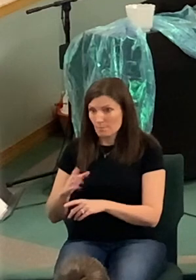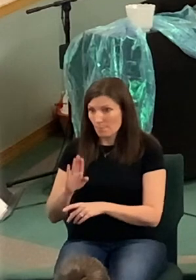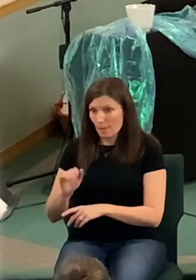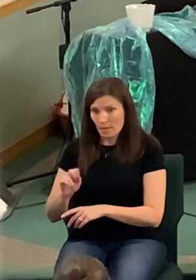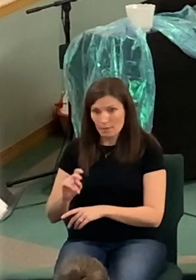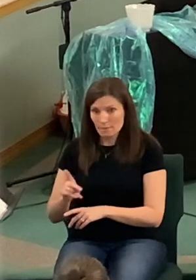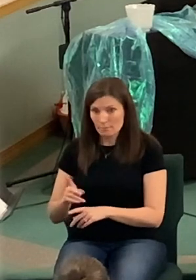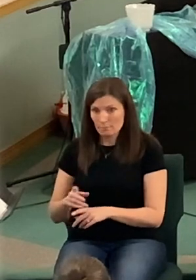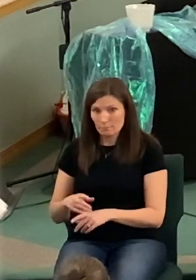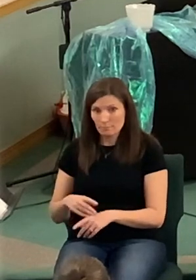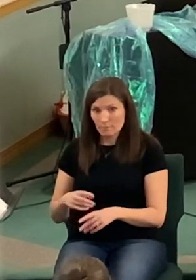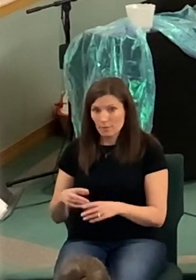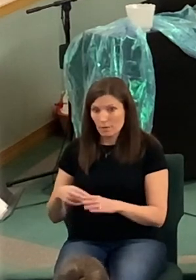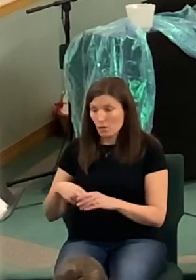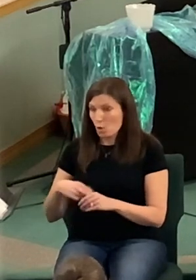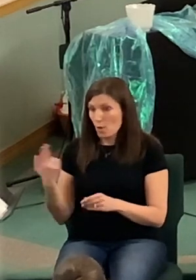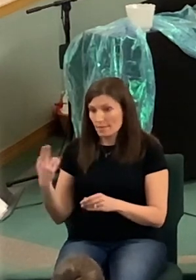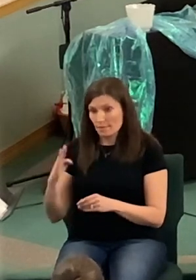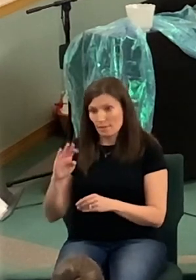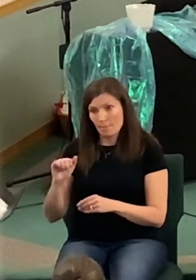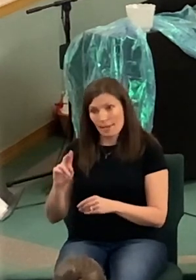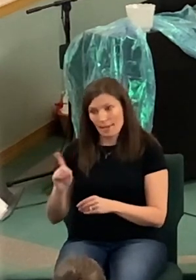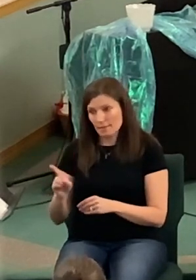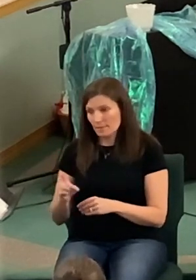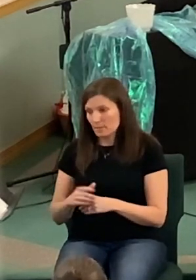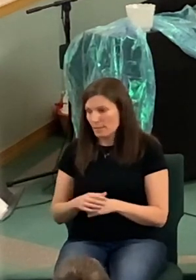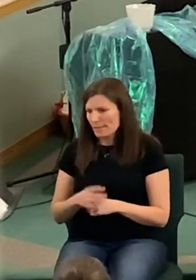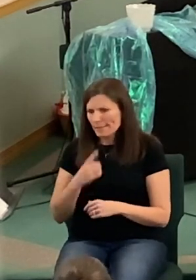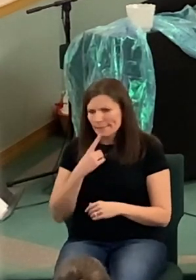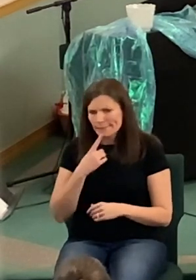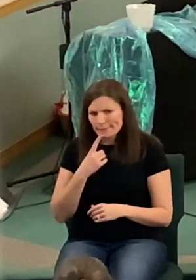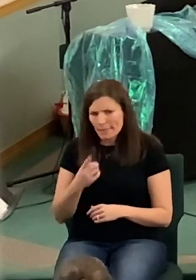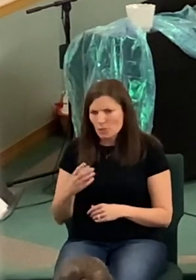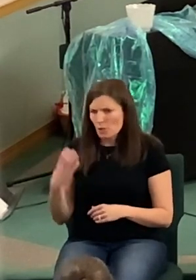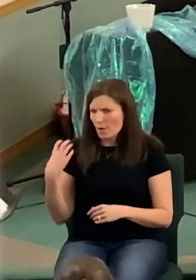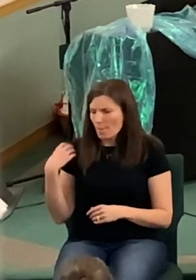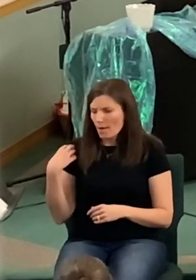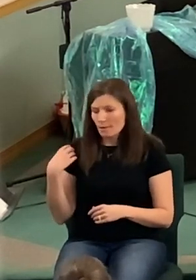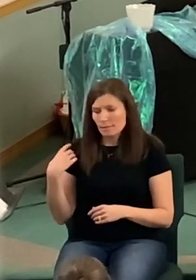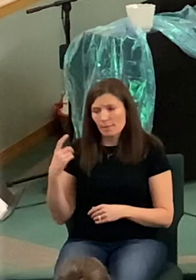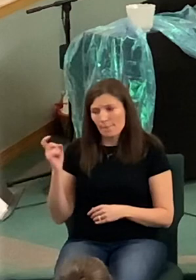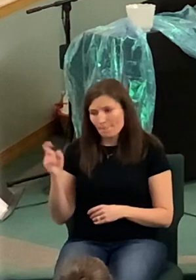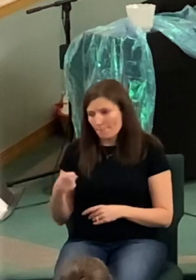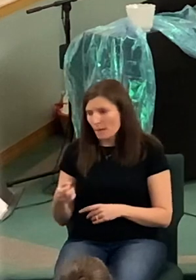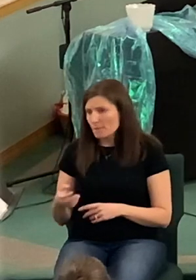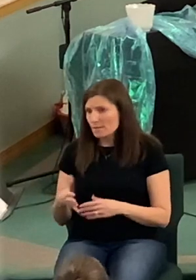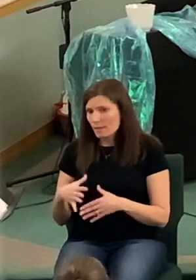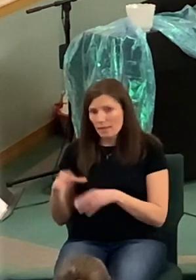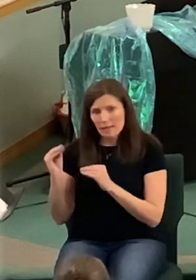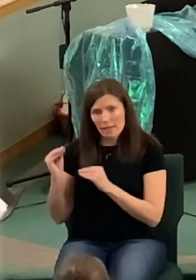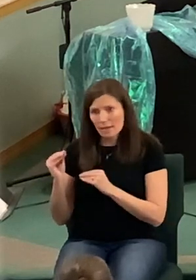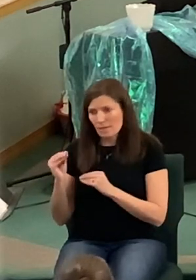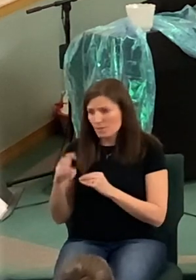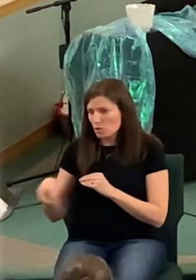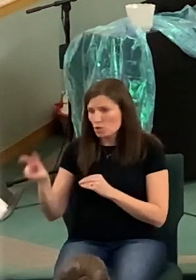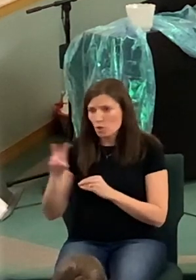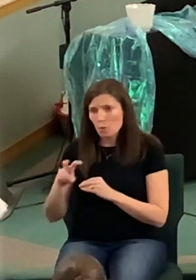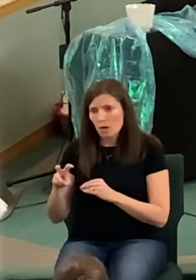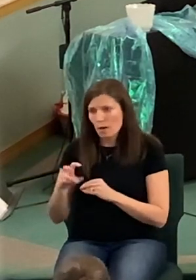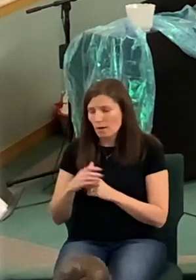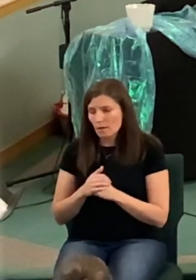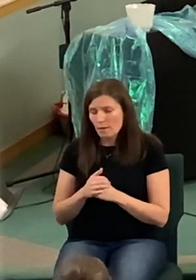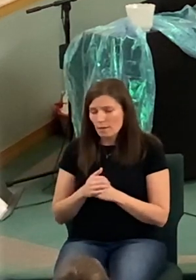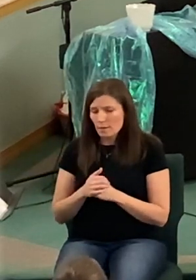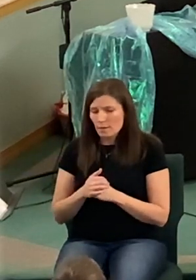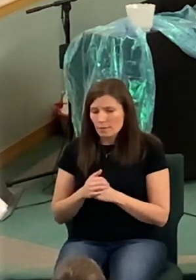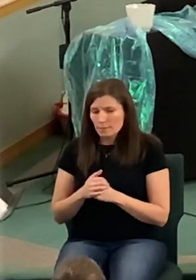McGinnis, about how they thought that they were being led to quit this tour. But their boss